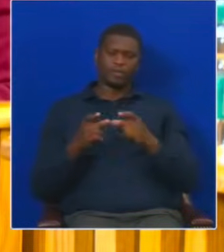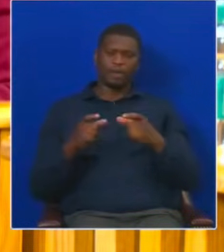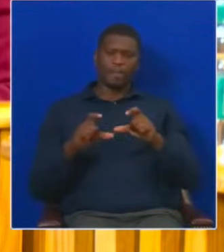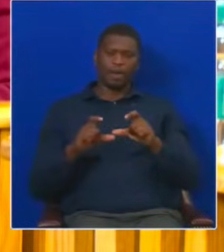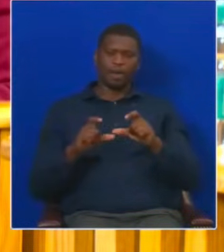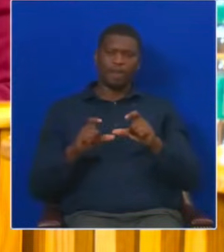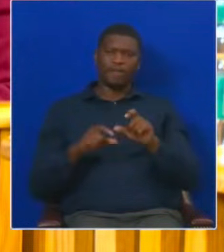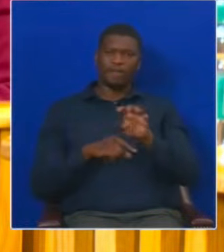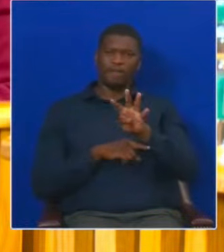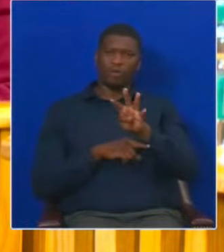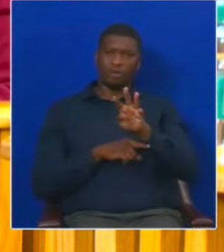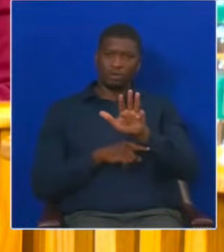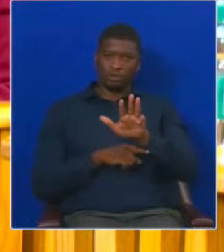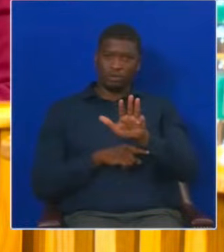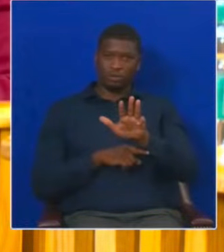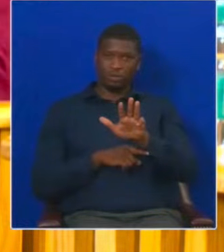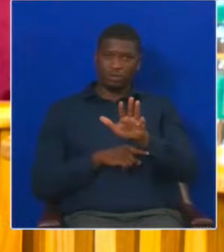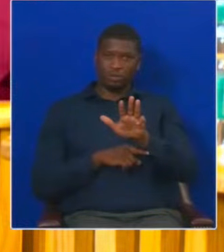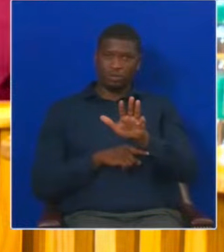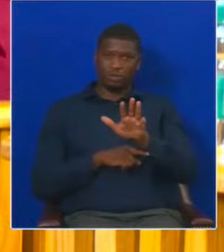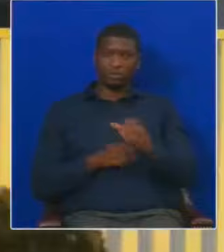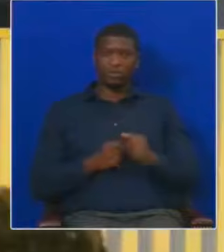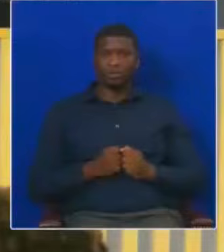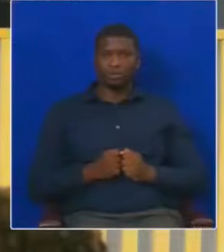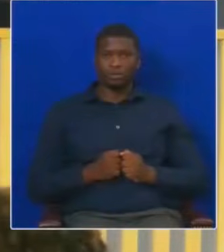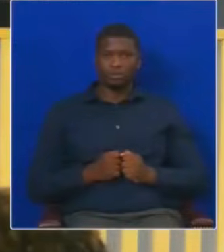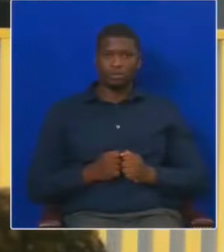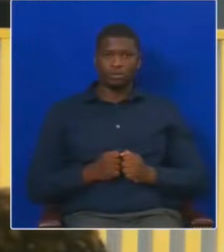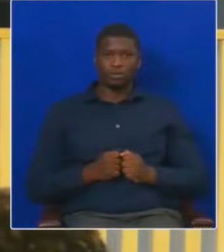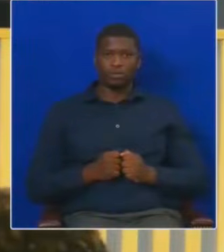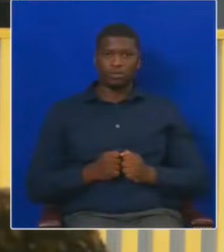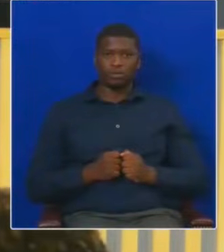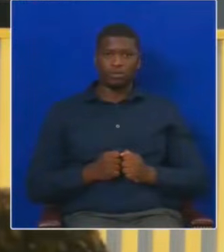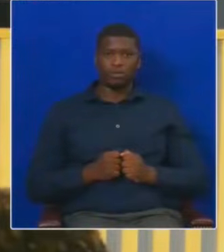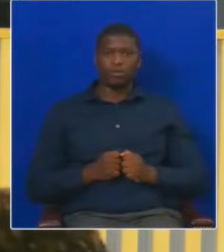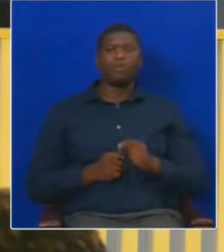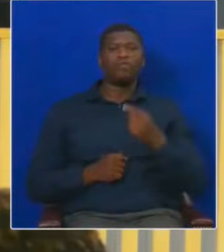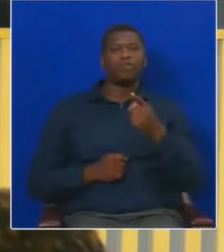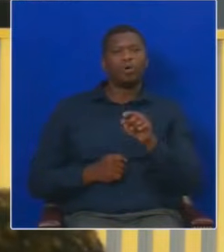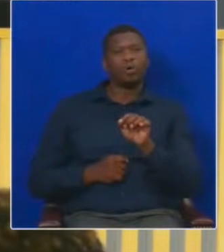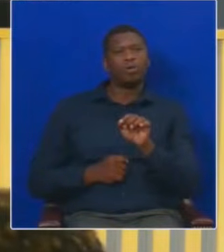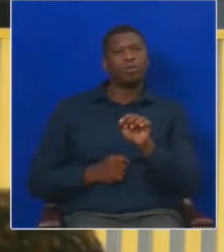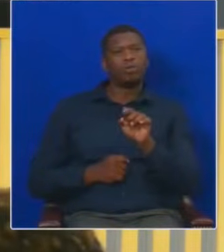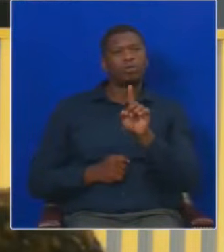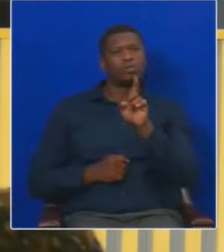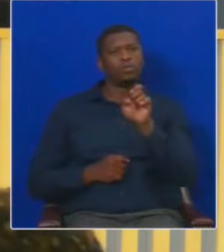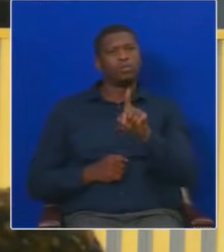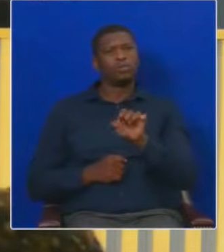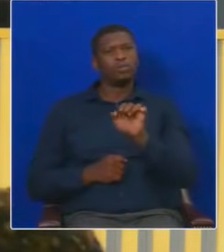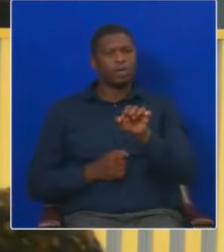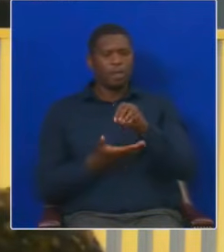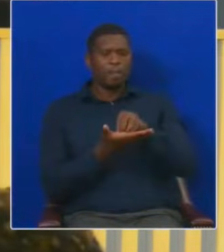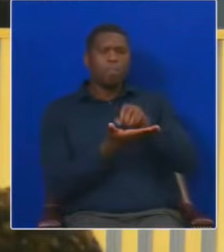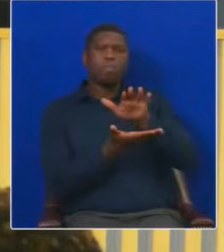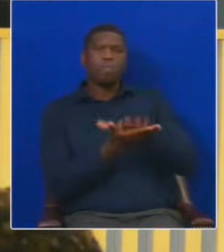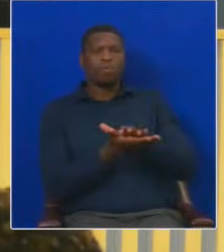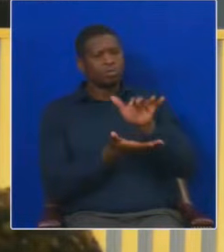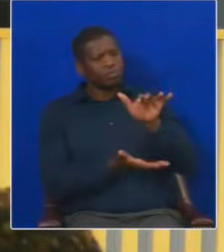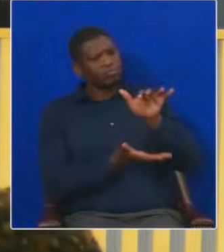49. For what purpose were these booked, the cell phones?